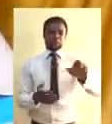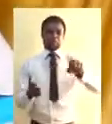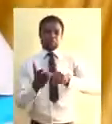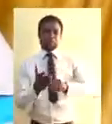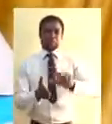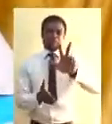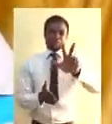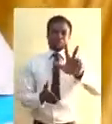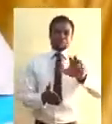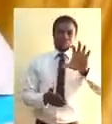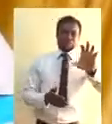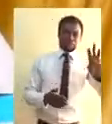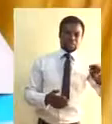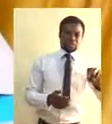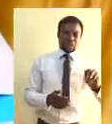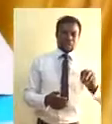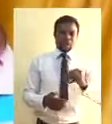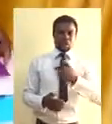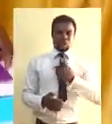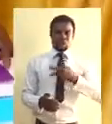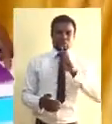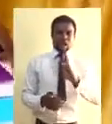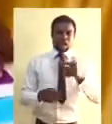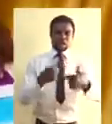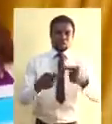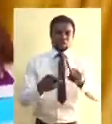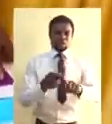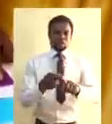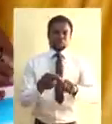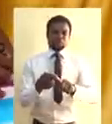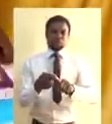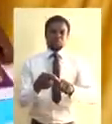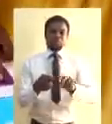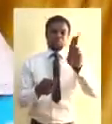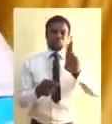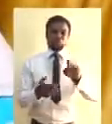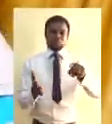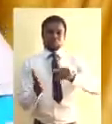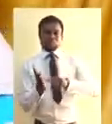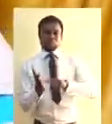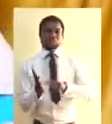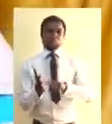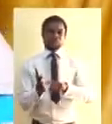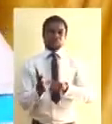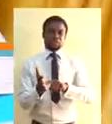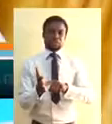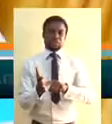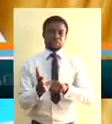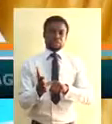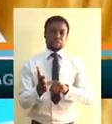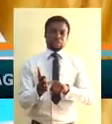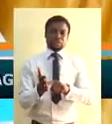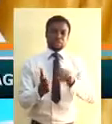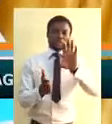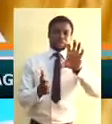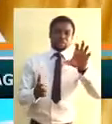going to take this 3 centimeter and we are going to use these three. We are just going to fold this